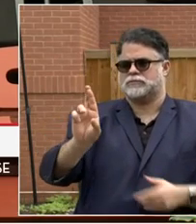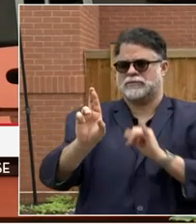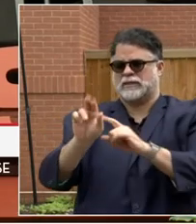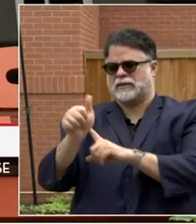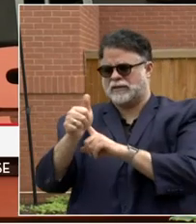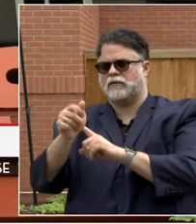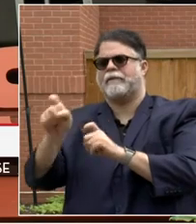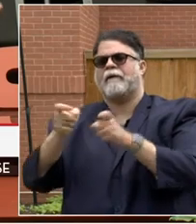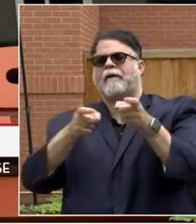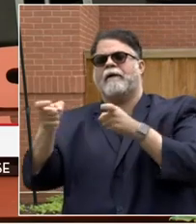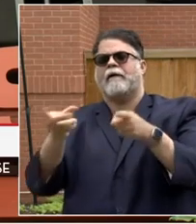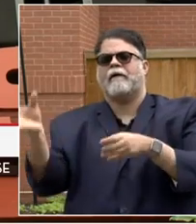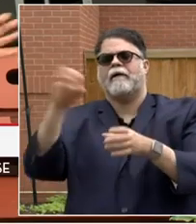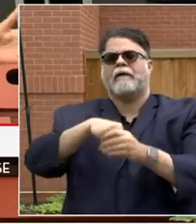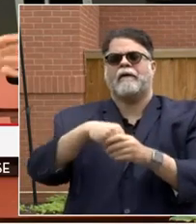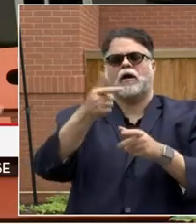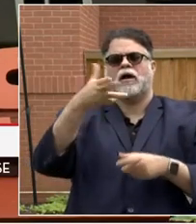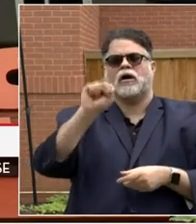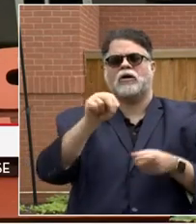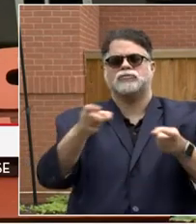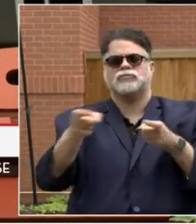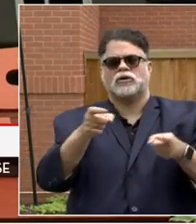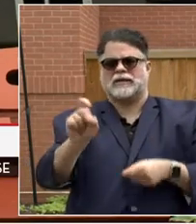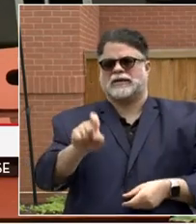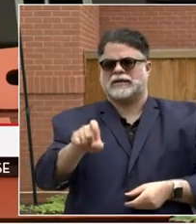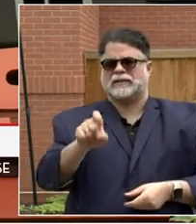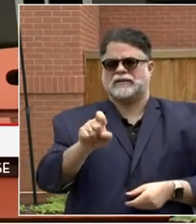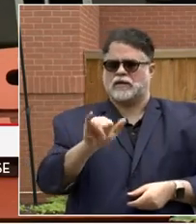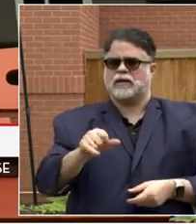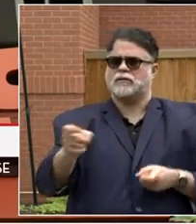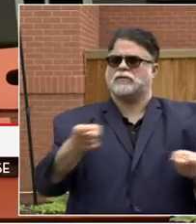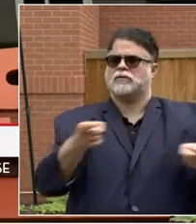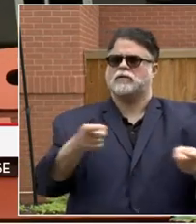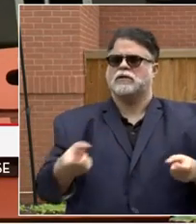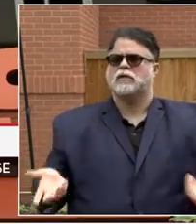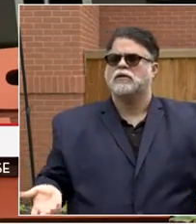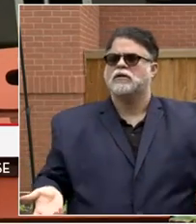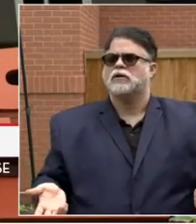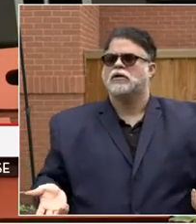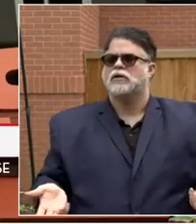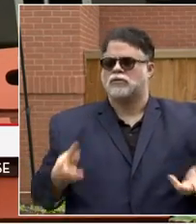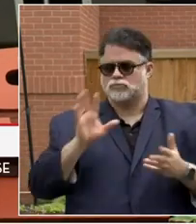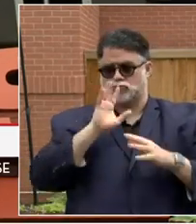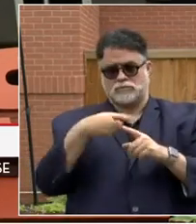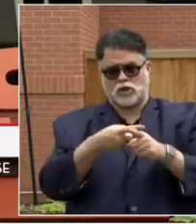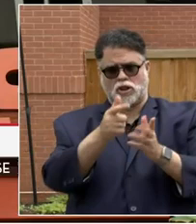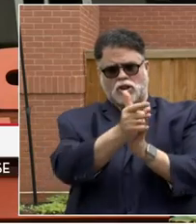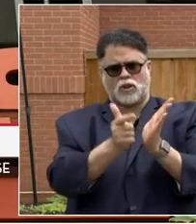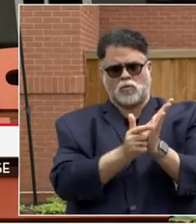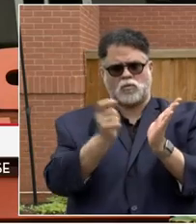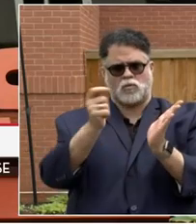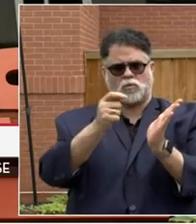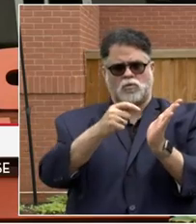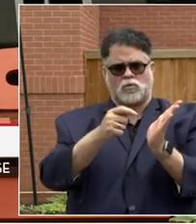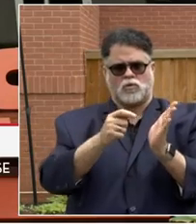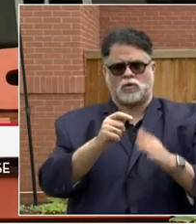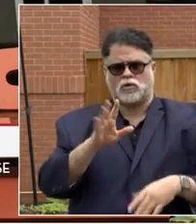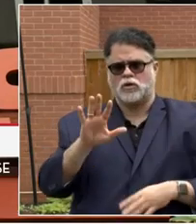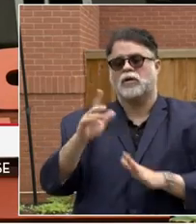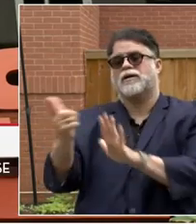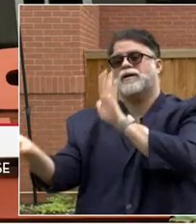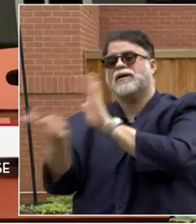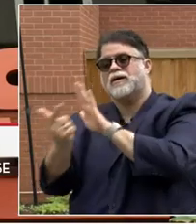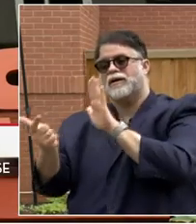about guns. Now, that's talking about legal guns. What we dealing with mostly is illegal